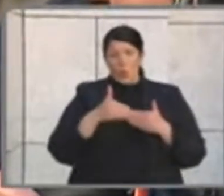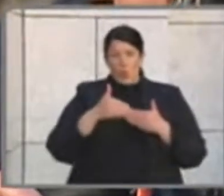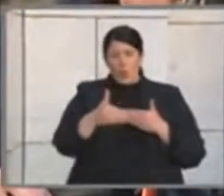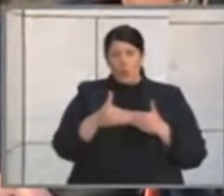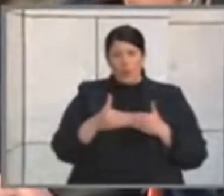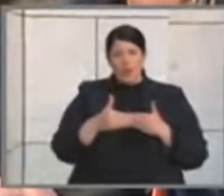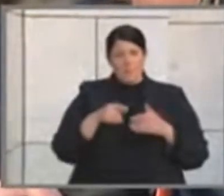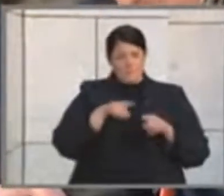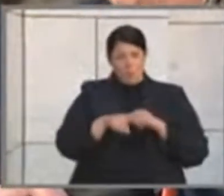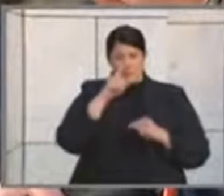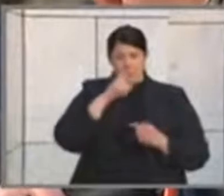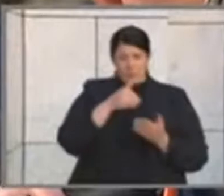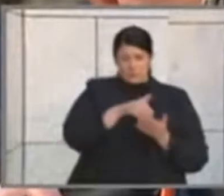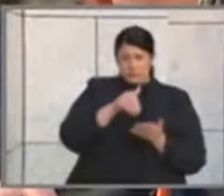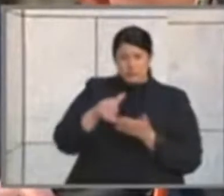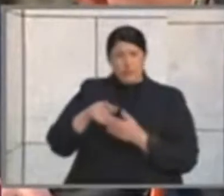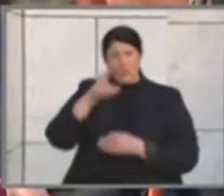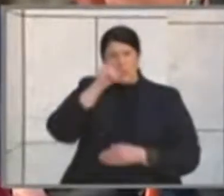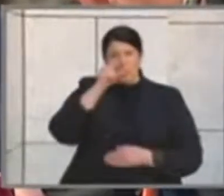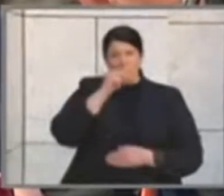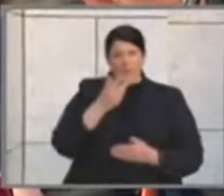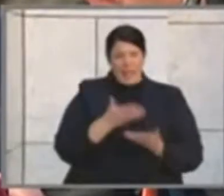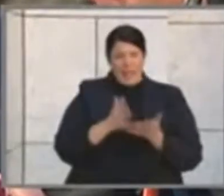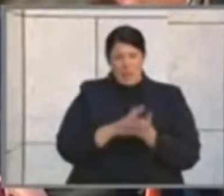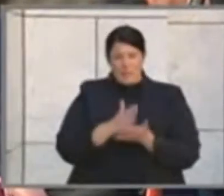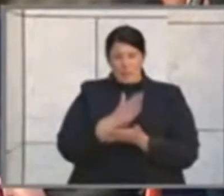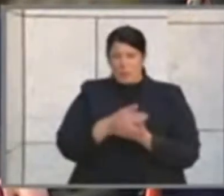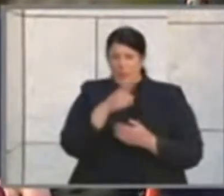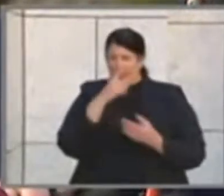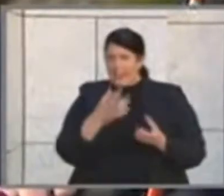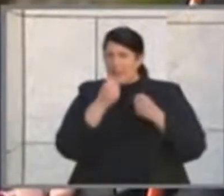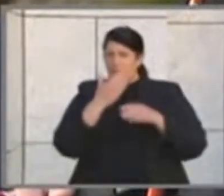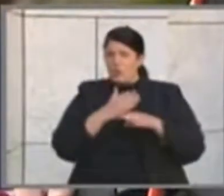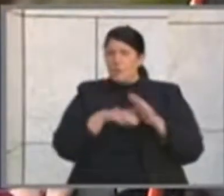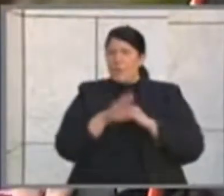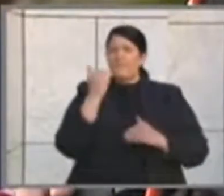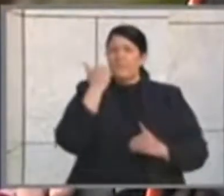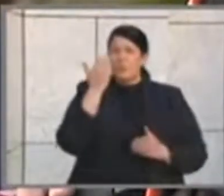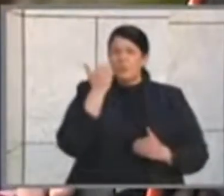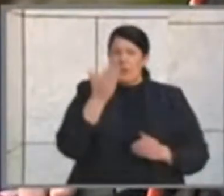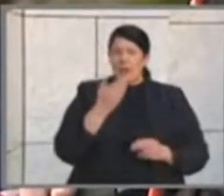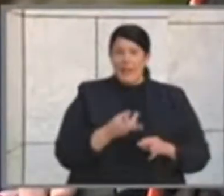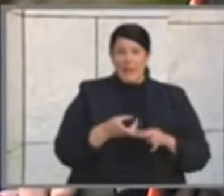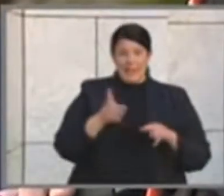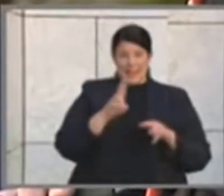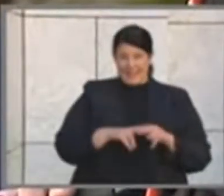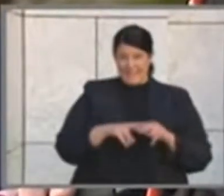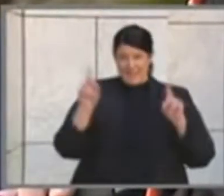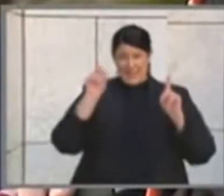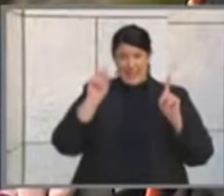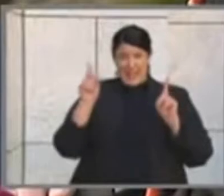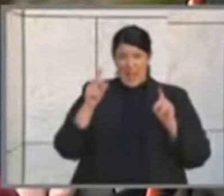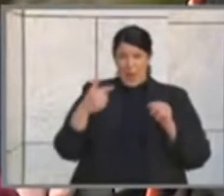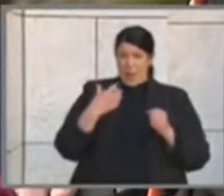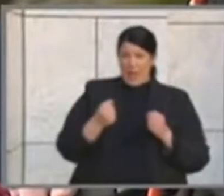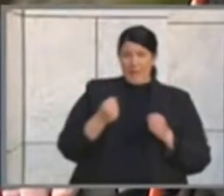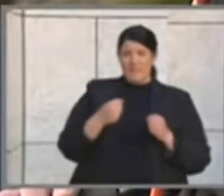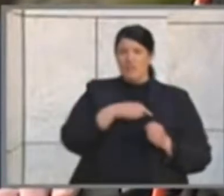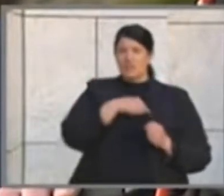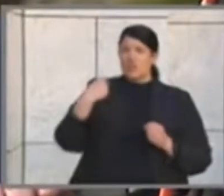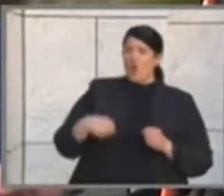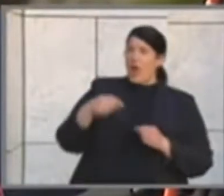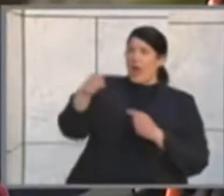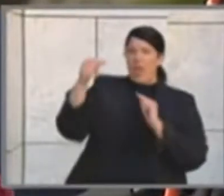of this crisis on the other side of it? And how many more jobs could be lost if we don't sort out the current tensions that we have with